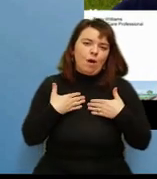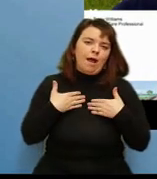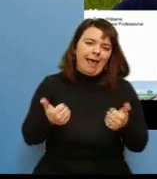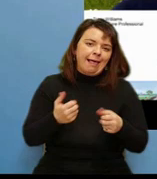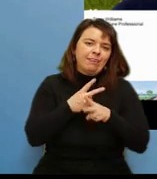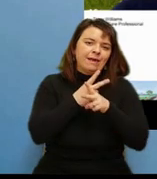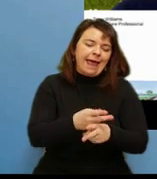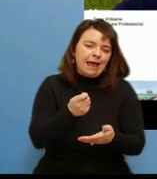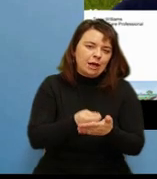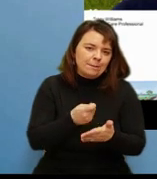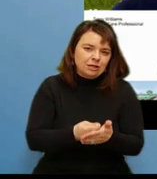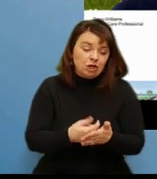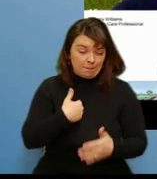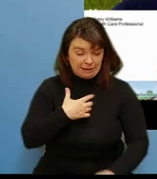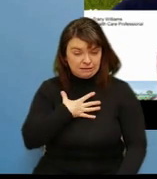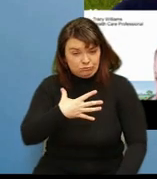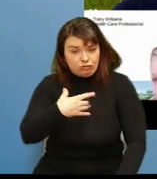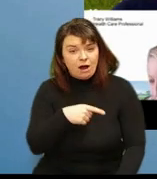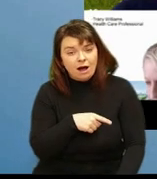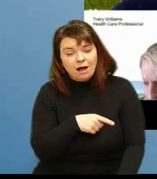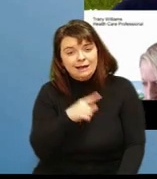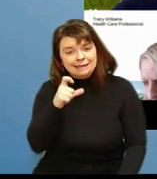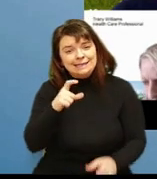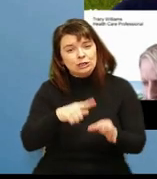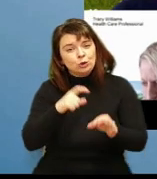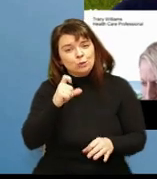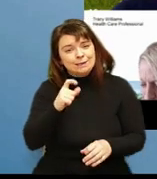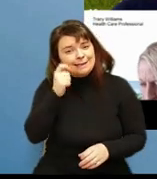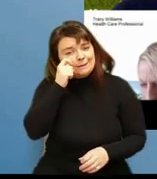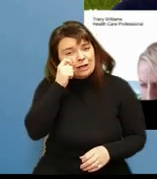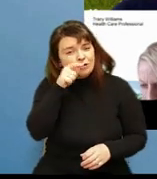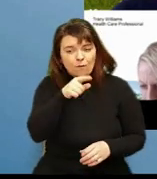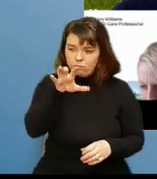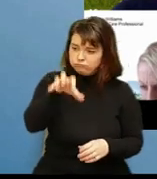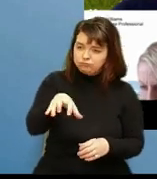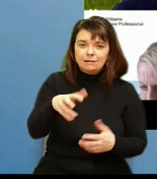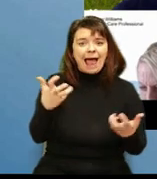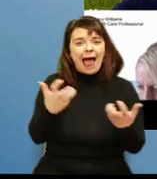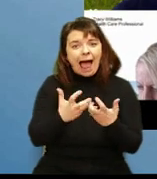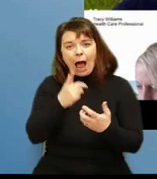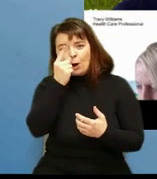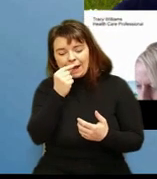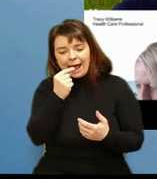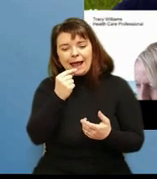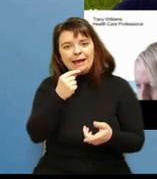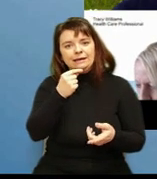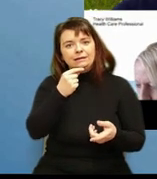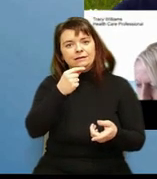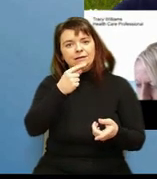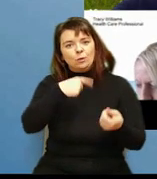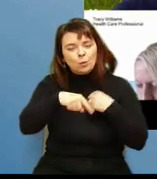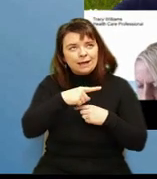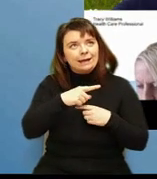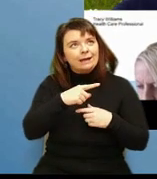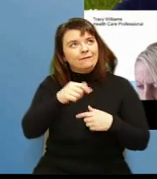been for my 15 years as a healthcare commissioner. Are we, if you like, taken by surprise with the outcome of a